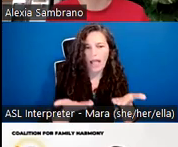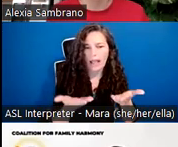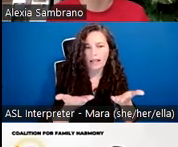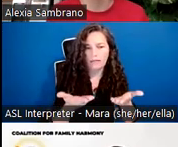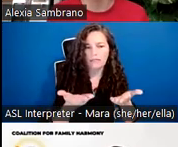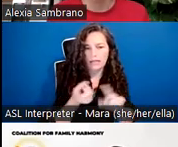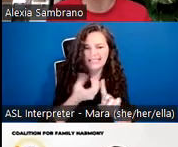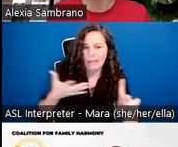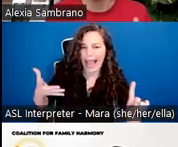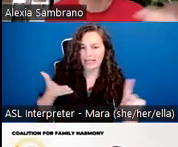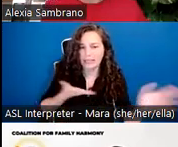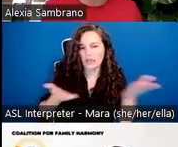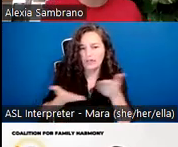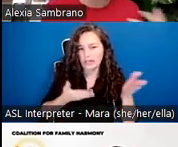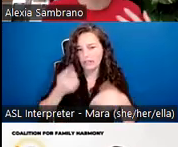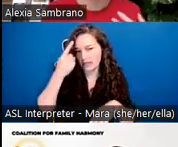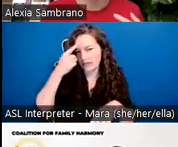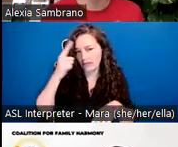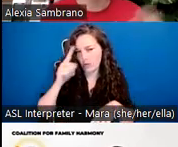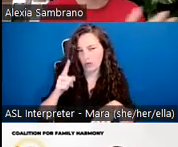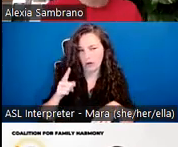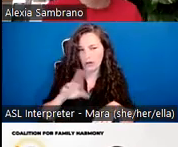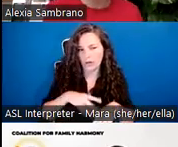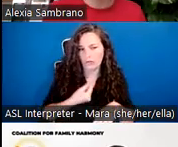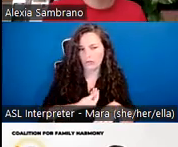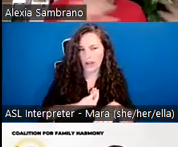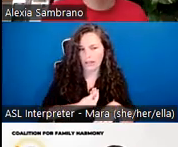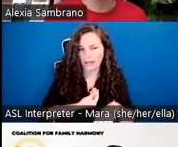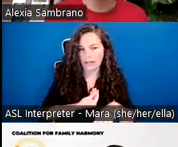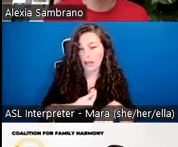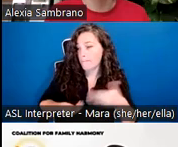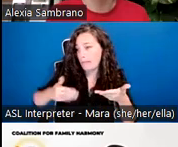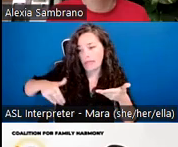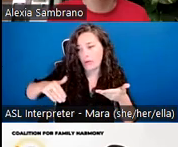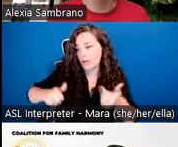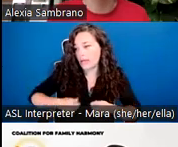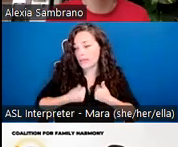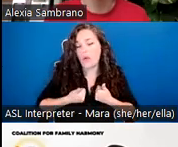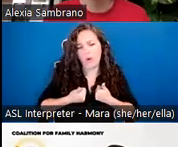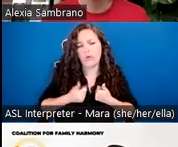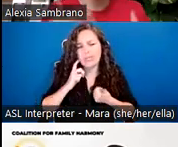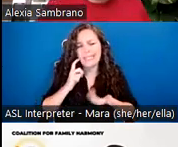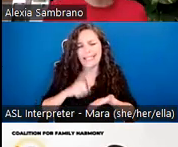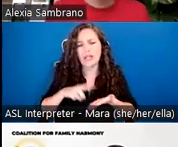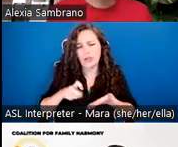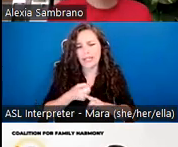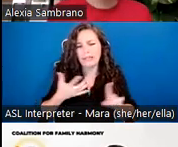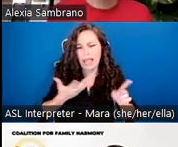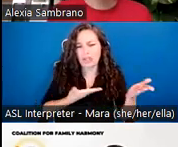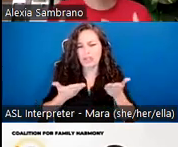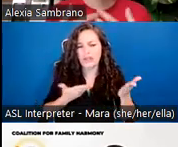services that either don't exist or need to be expanded in your field of work. Always